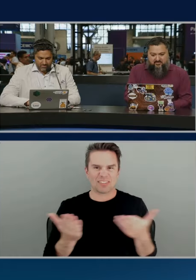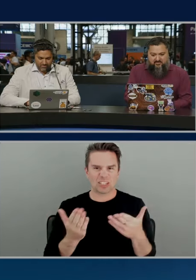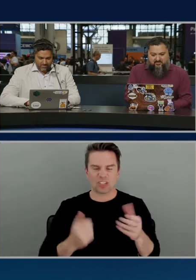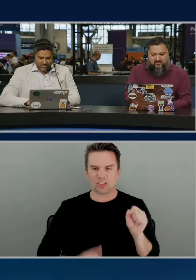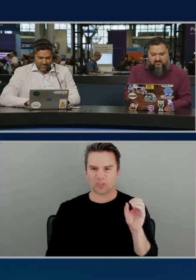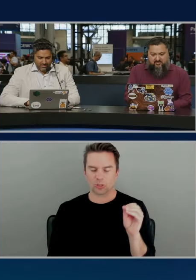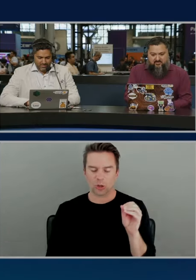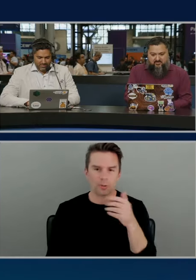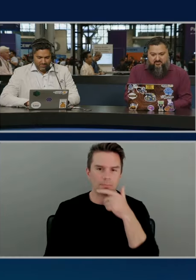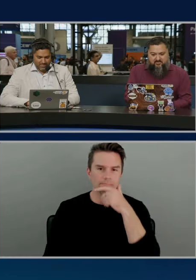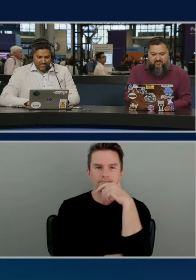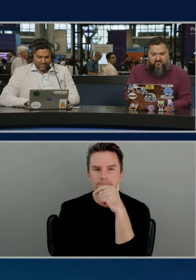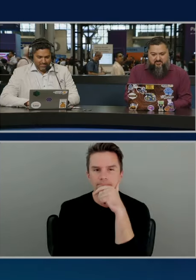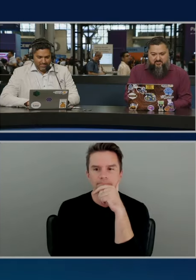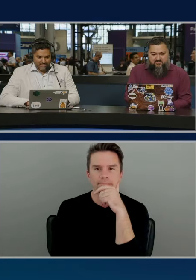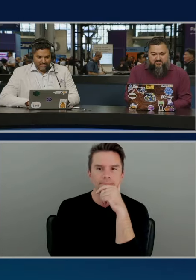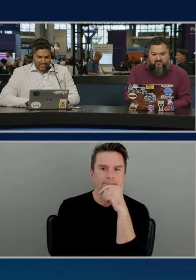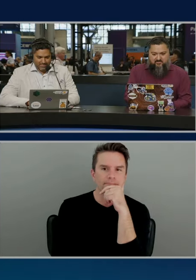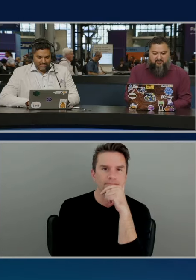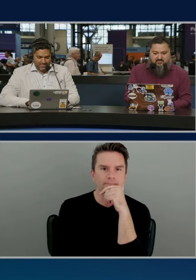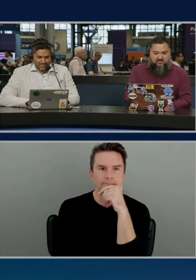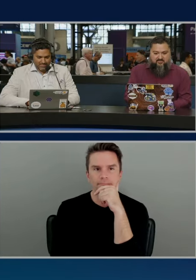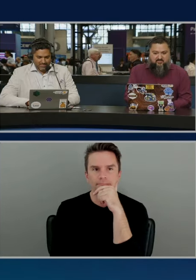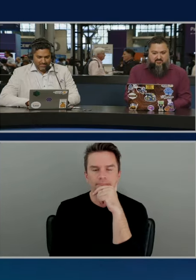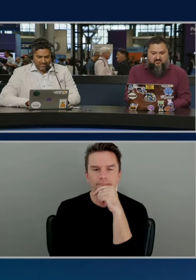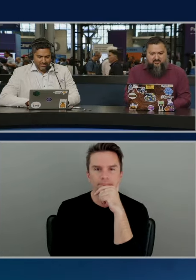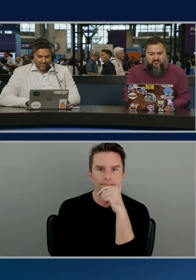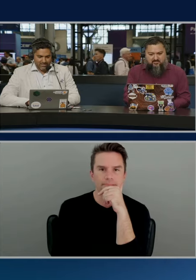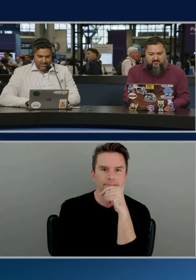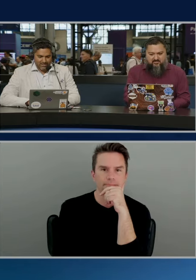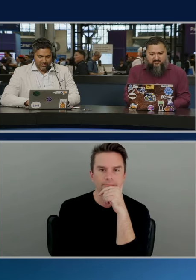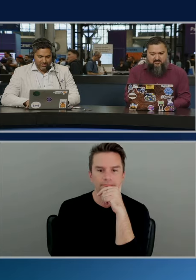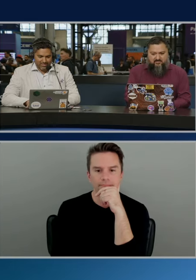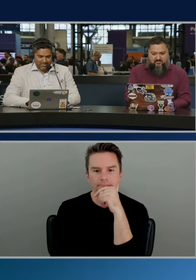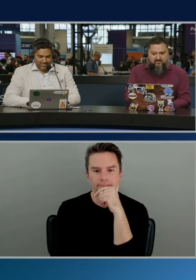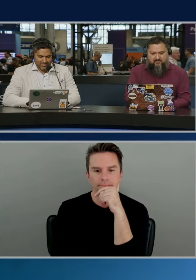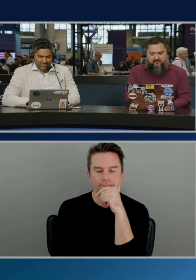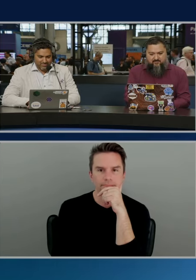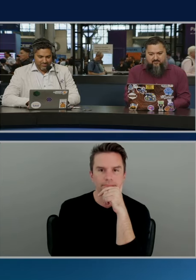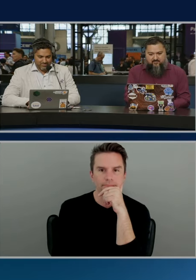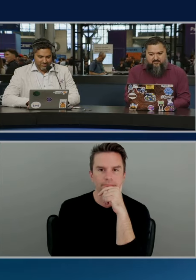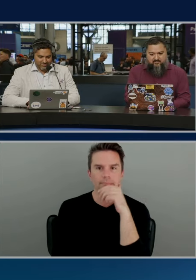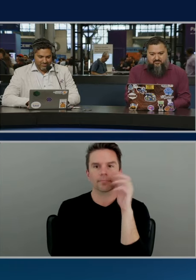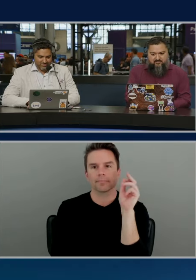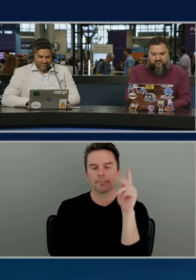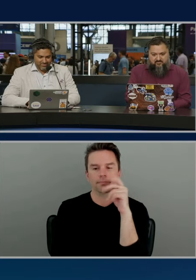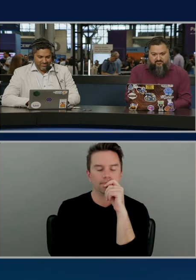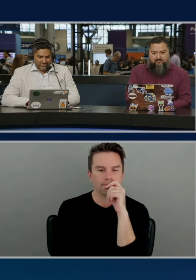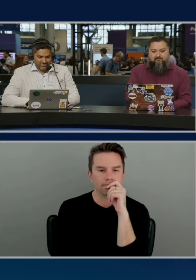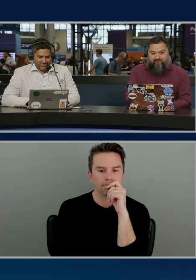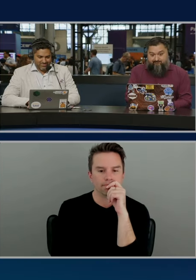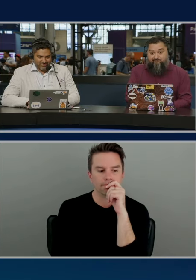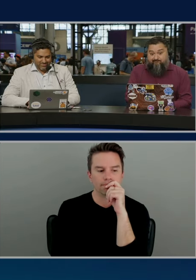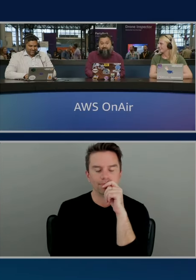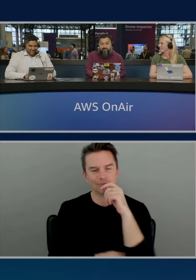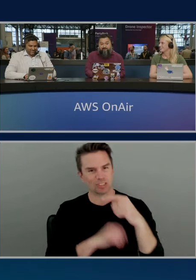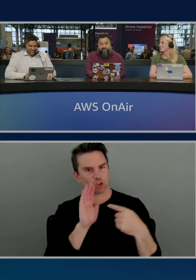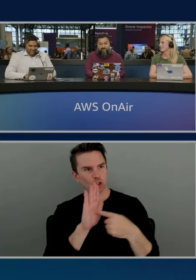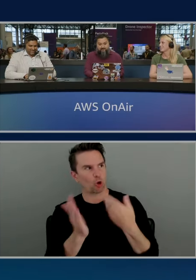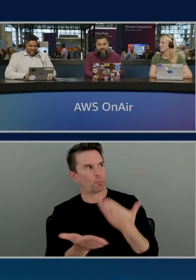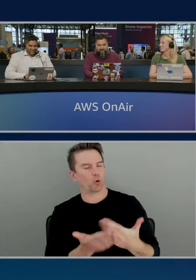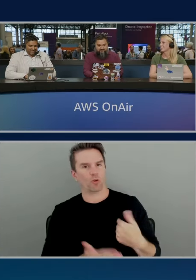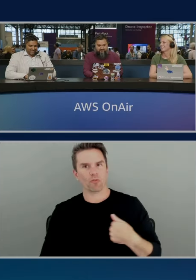pillar. Yeah. Okay. You get this. Right. Do I need It's good proof that we are always live on AWS OnAir,